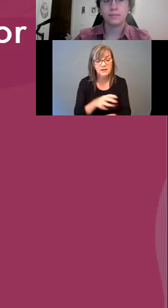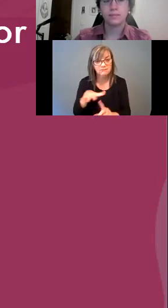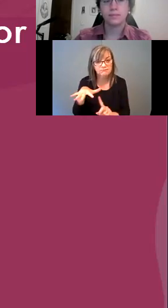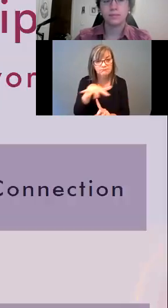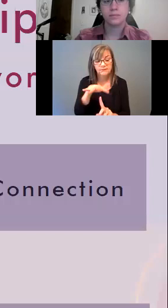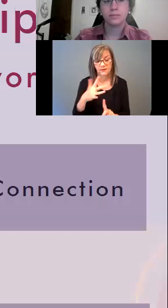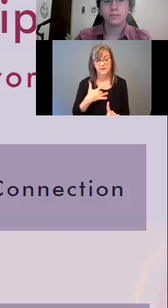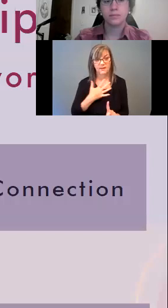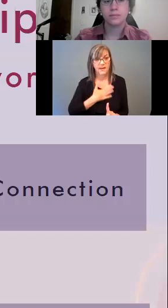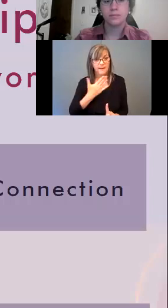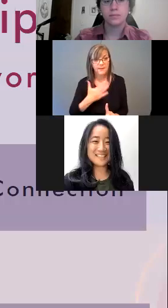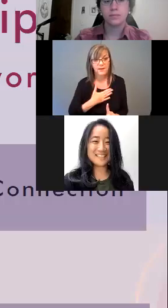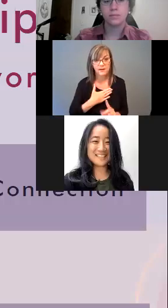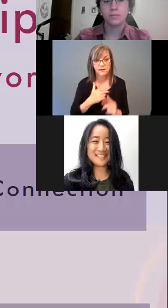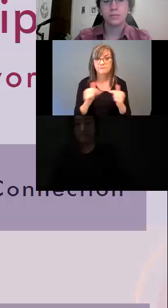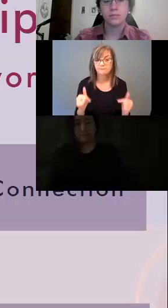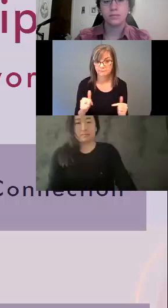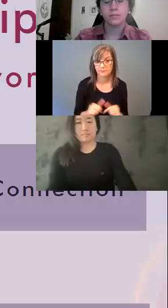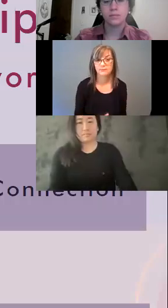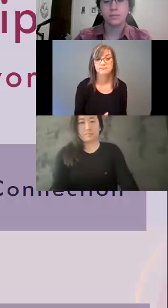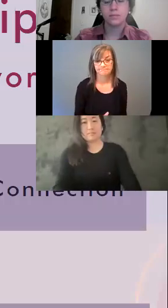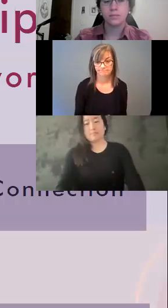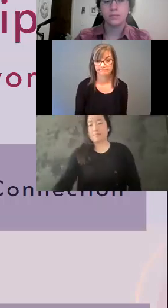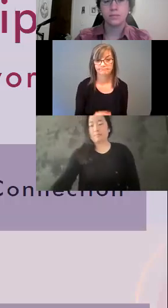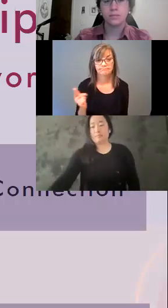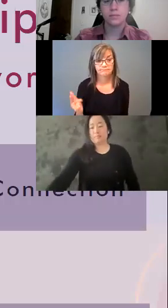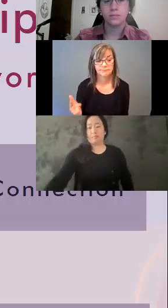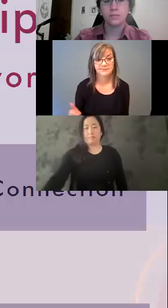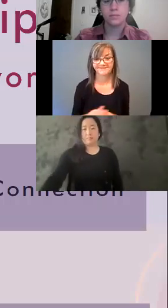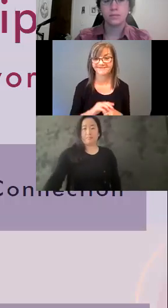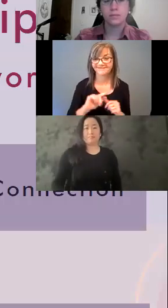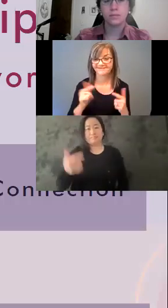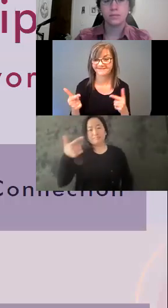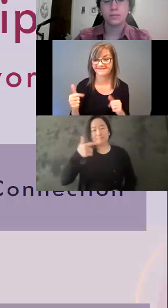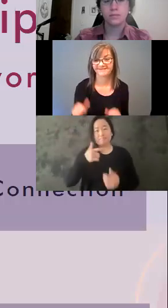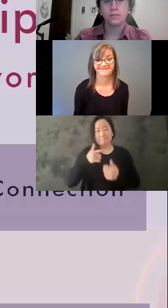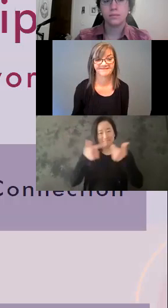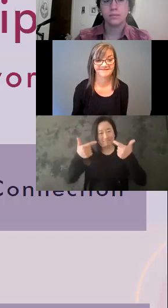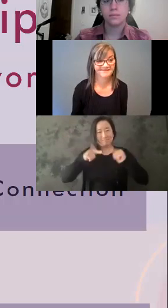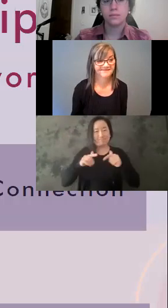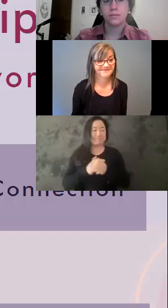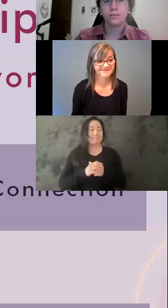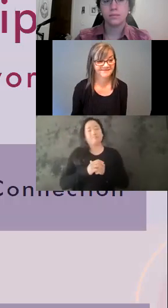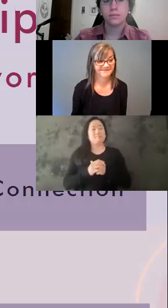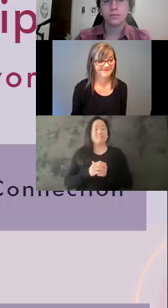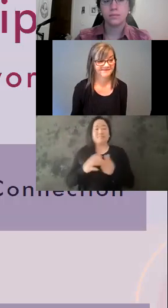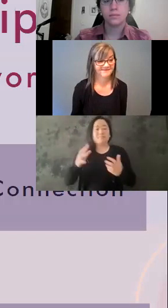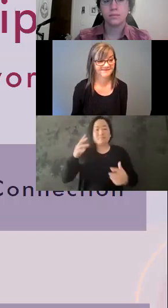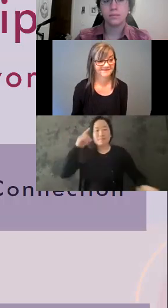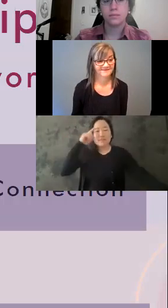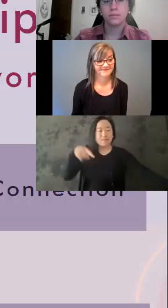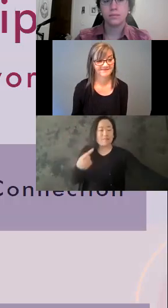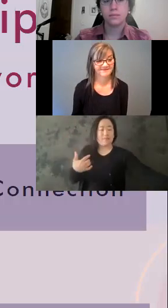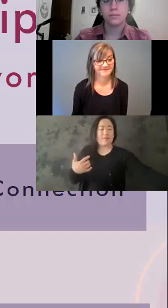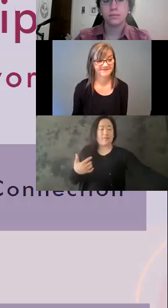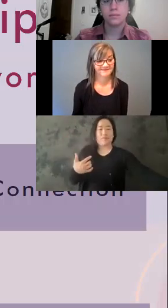about. So when we're thinking about how healing takes place within relationship, we have